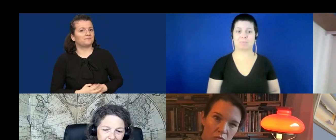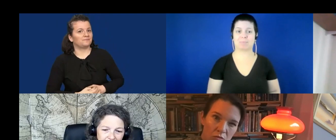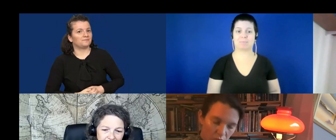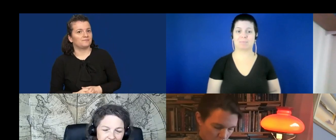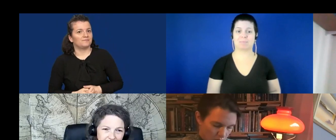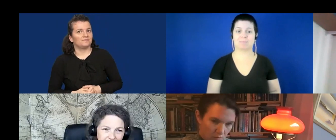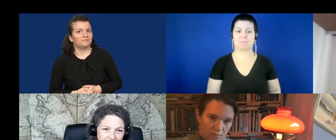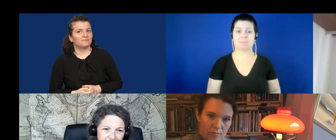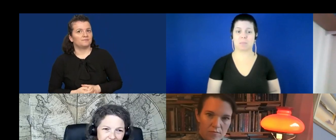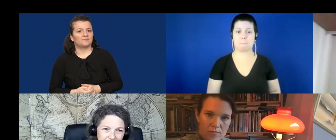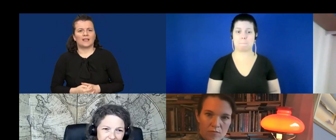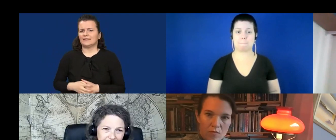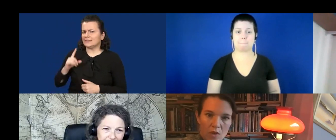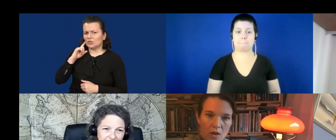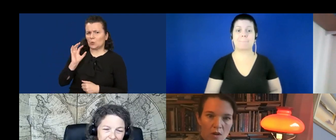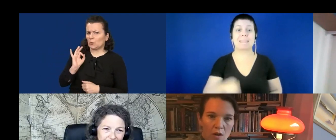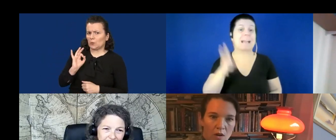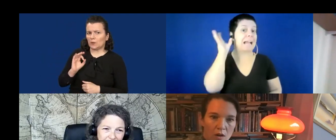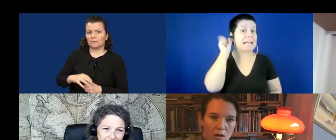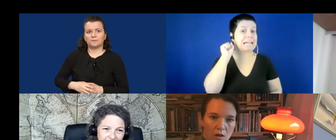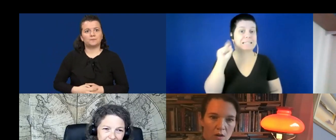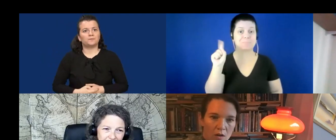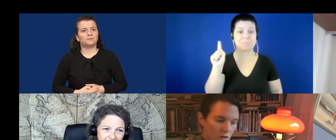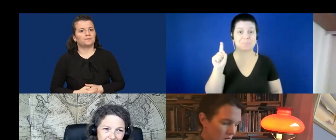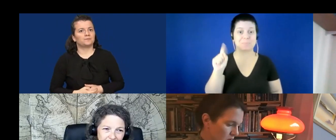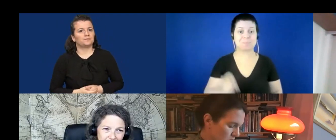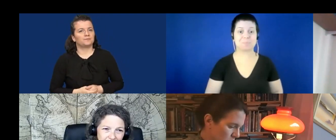Sorry, I think we don't hear you.